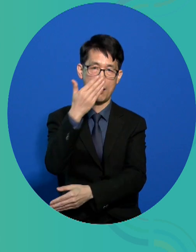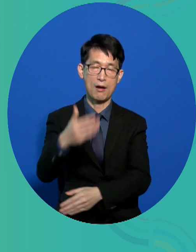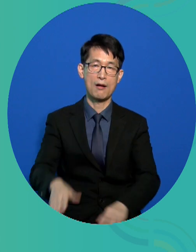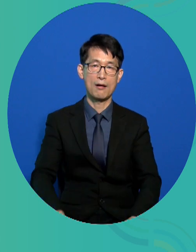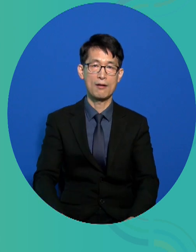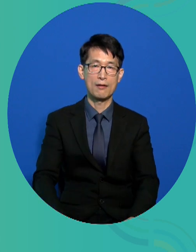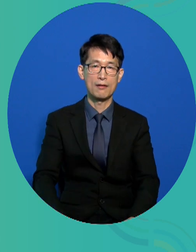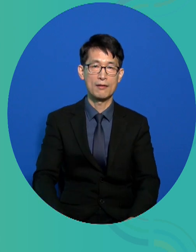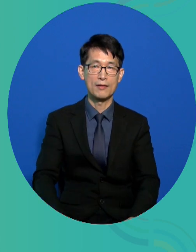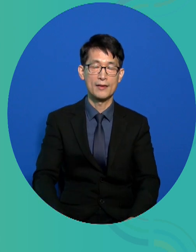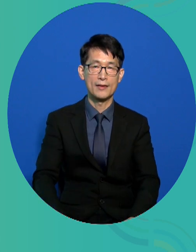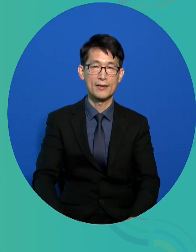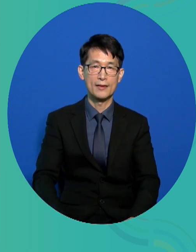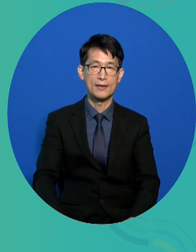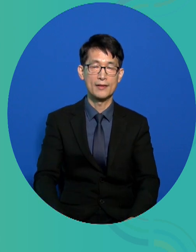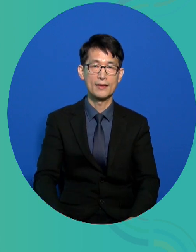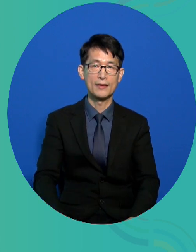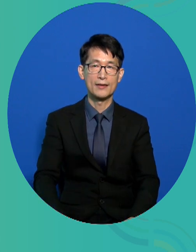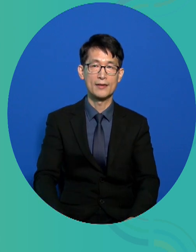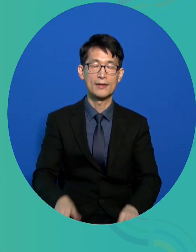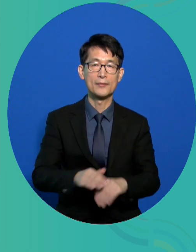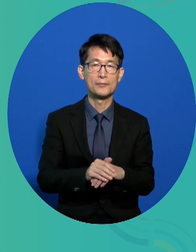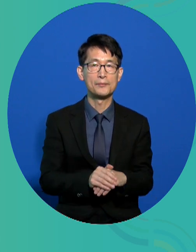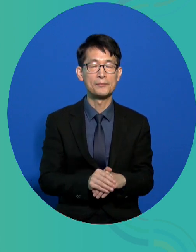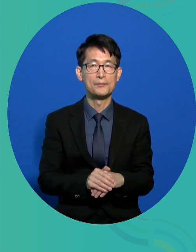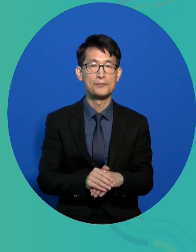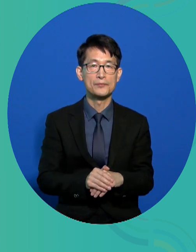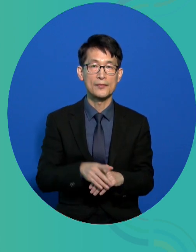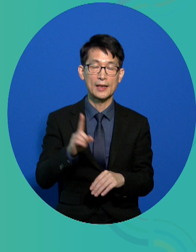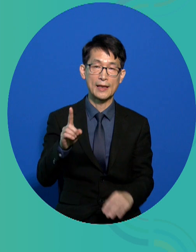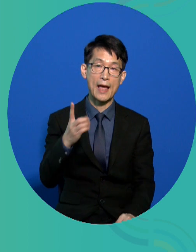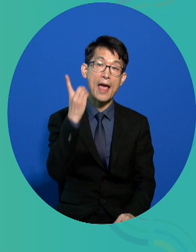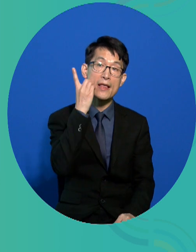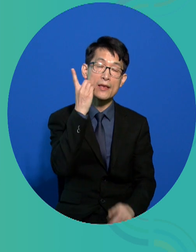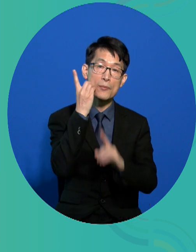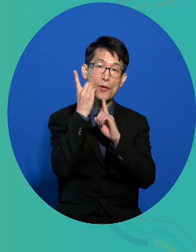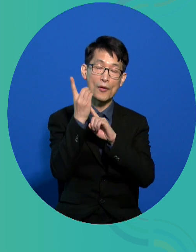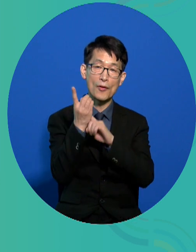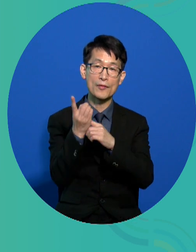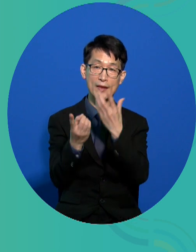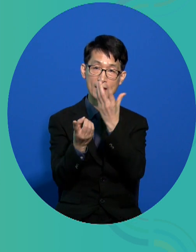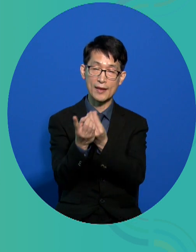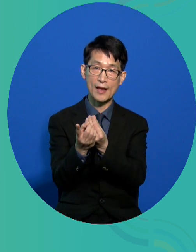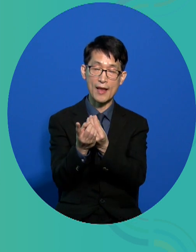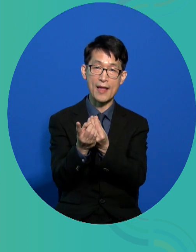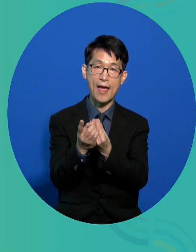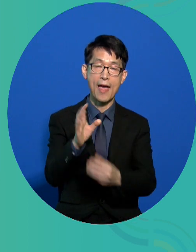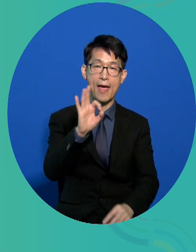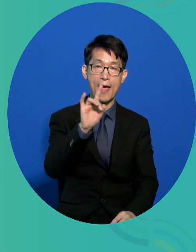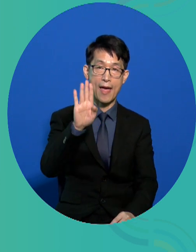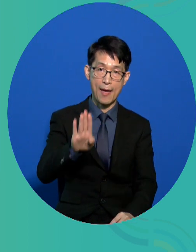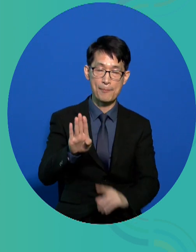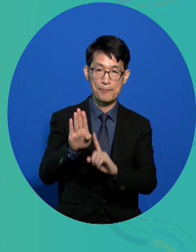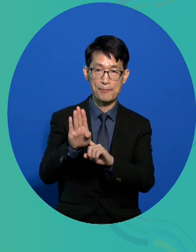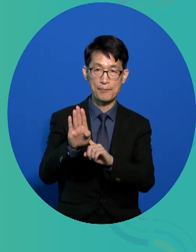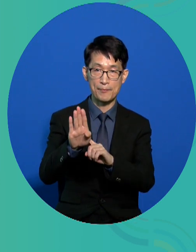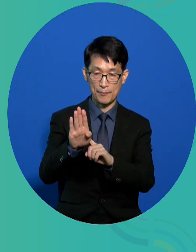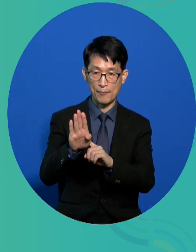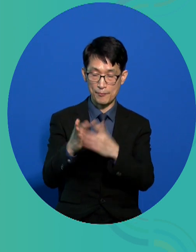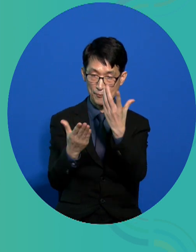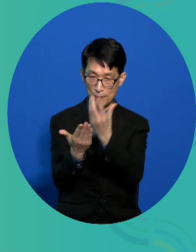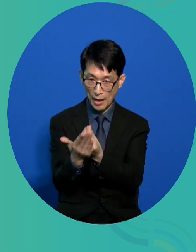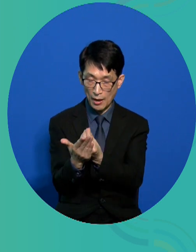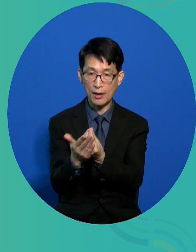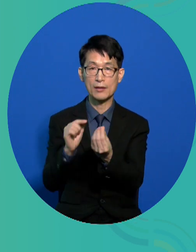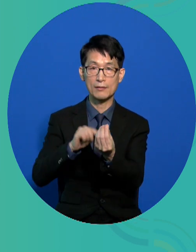a smartphone, this service can be provided. AUD has developed an app called Share Typing, and